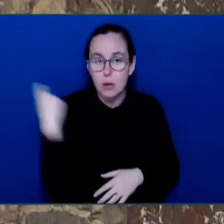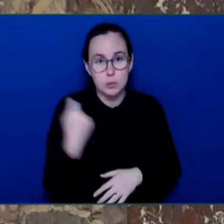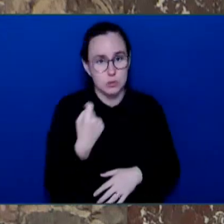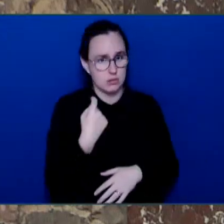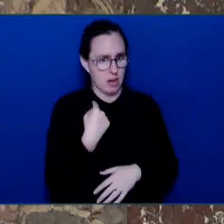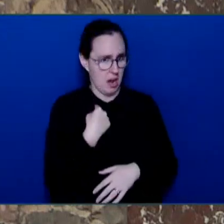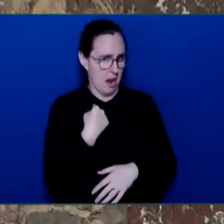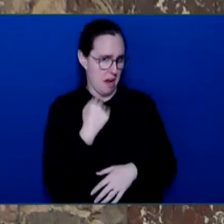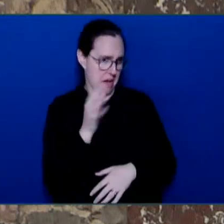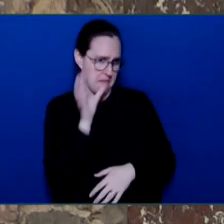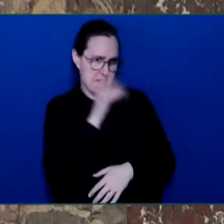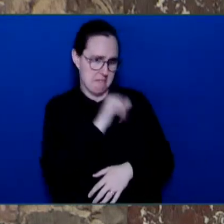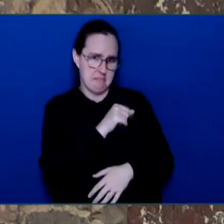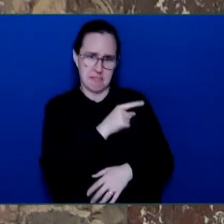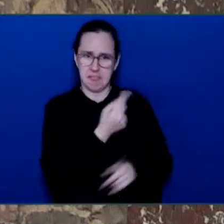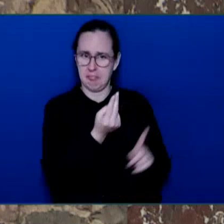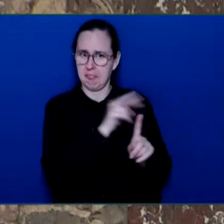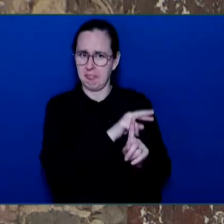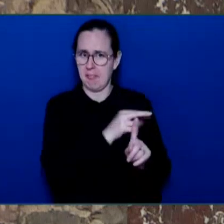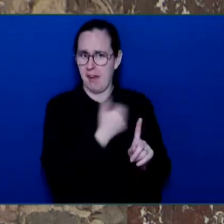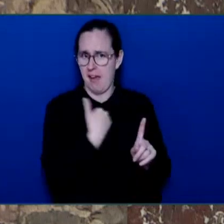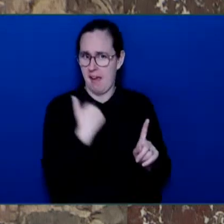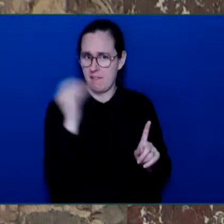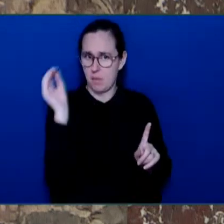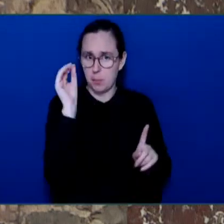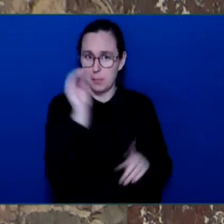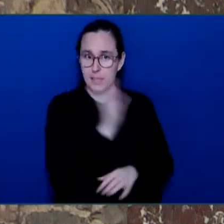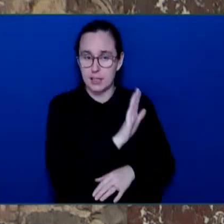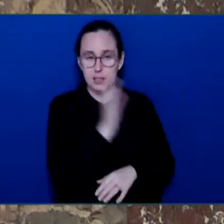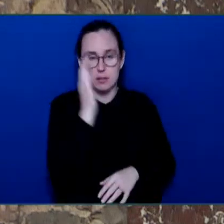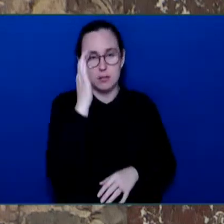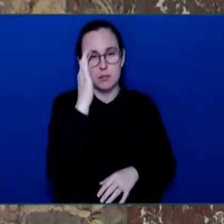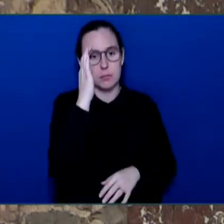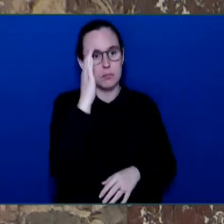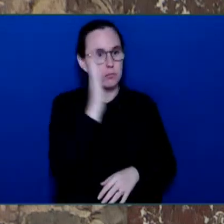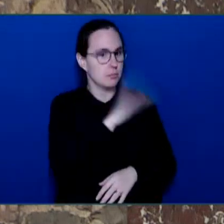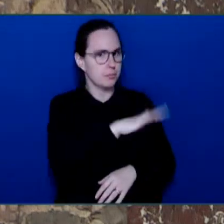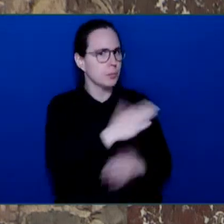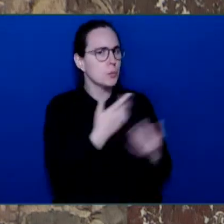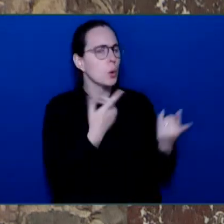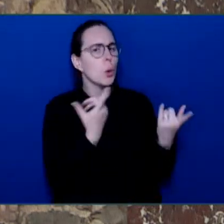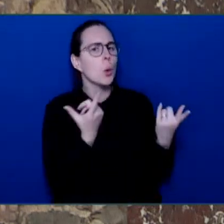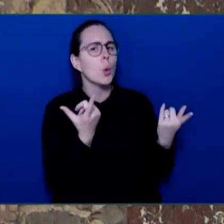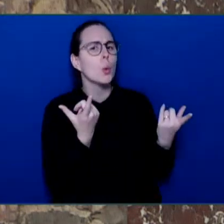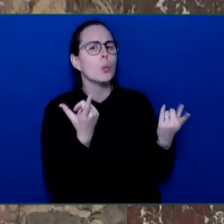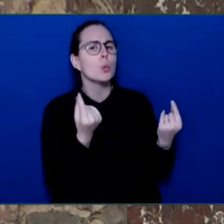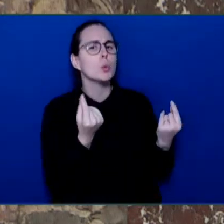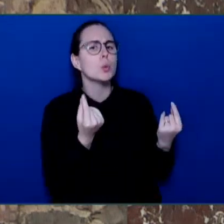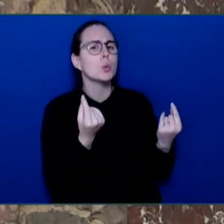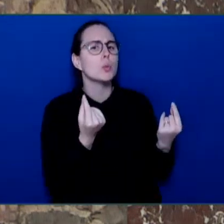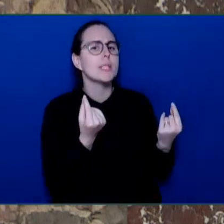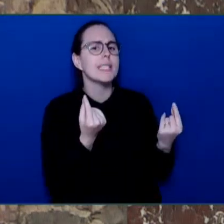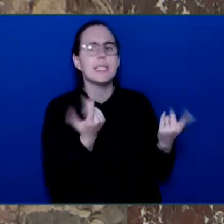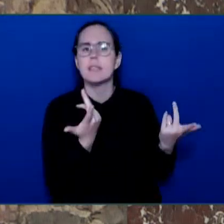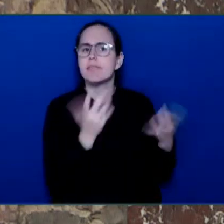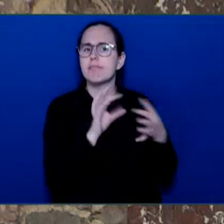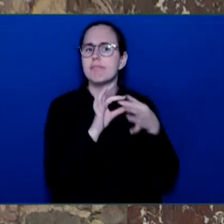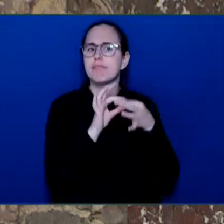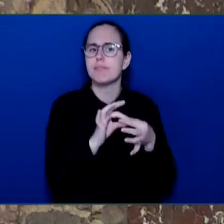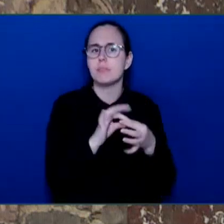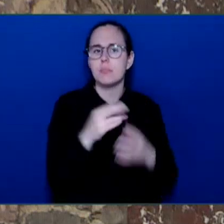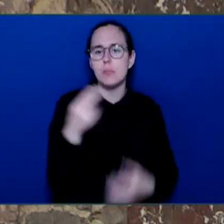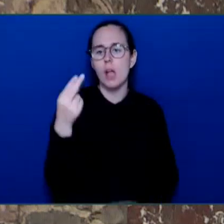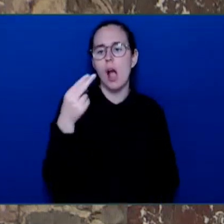hydrogen, battery manufacturing, other clean economy. It's just hard to know what it is. And Honourable Speaker,